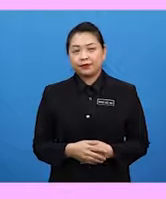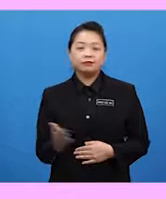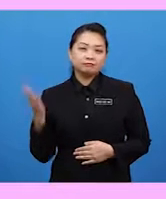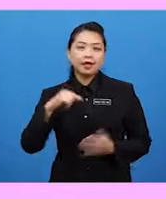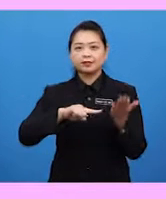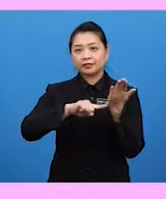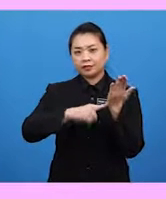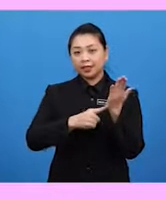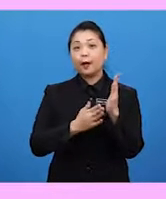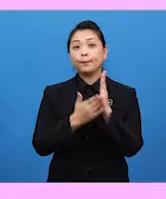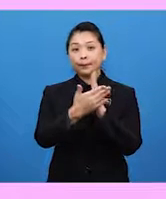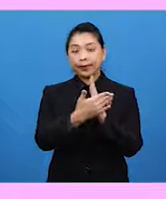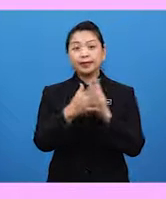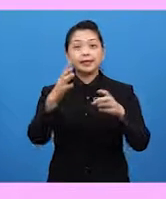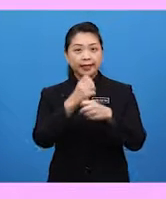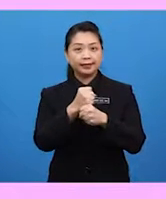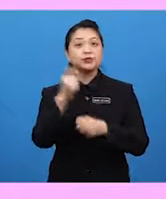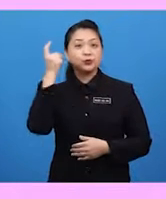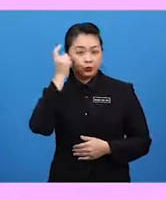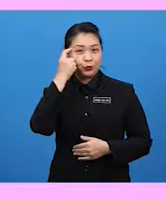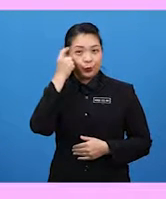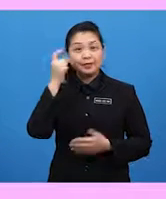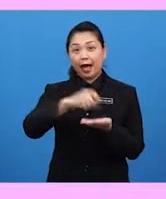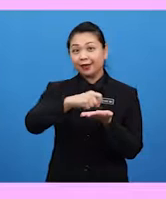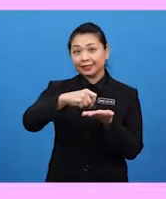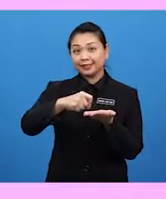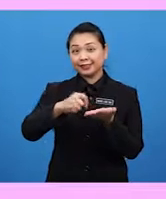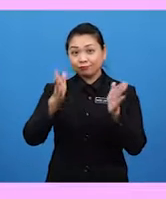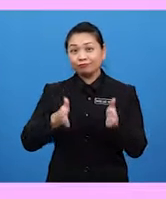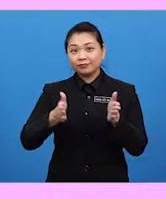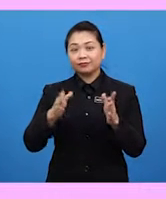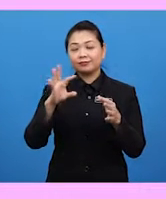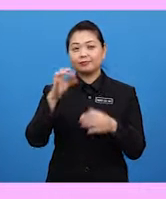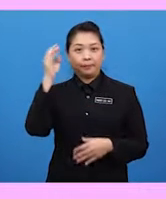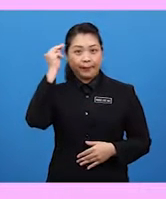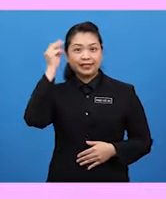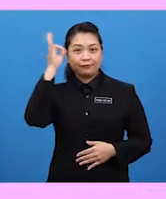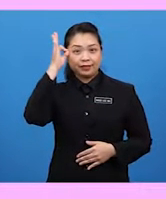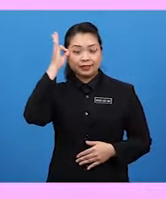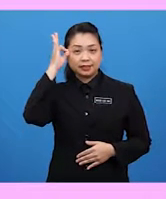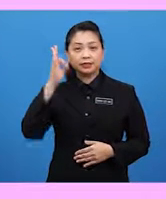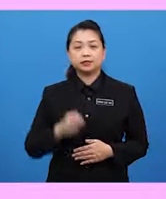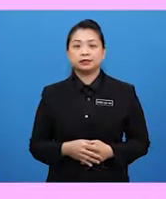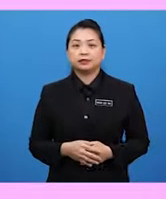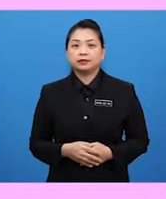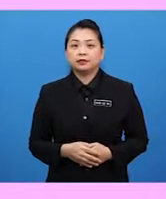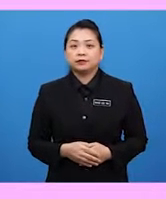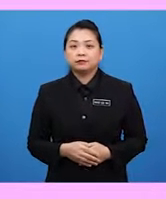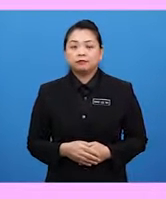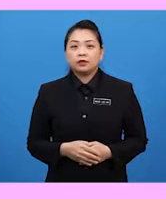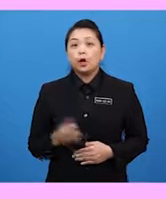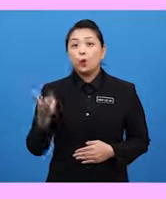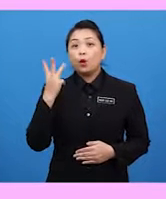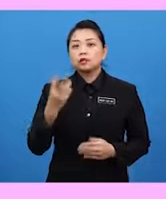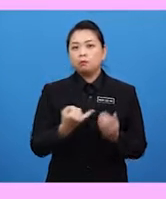Let's start by getting to know the author of the poem, Max Fetchen. Max Fetchen was